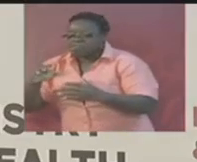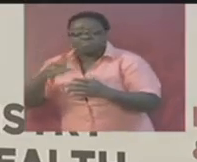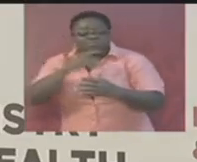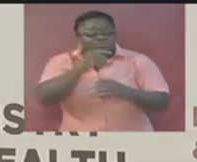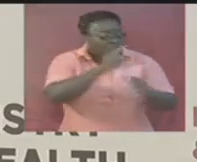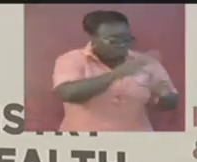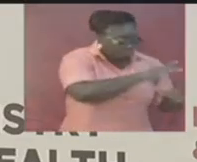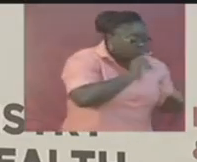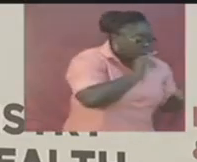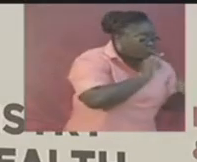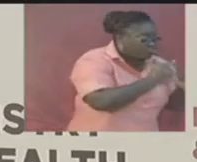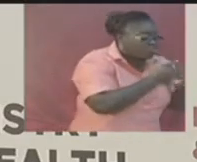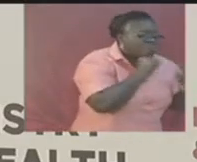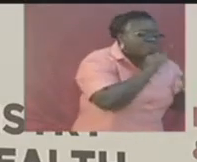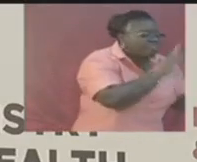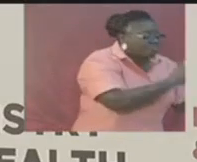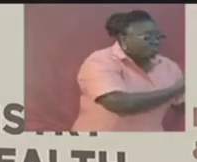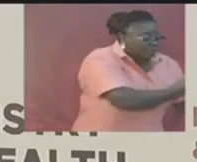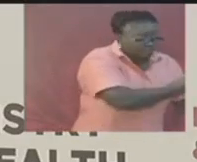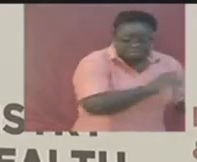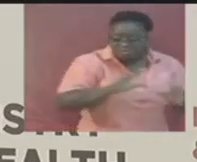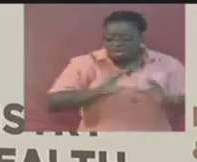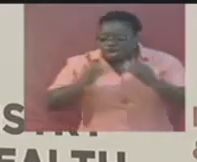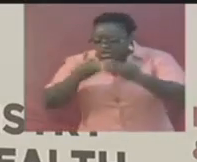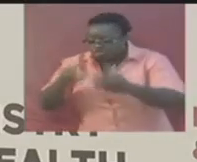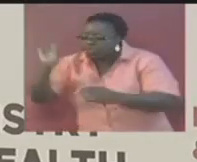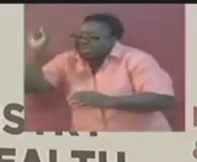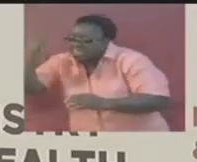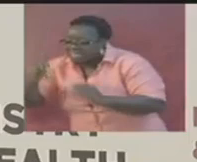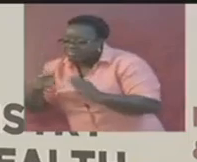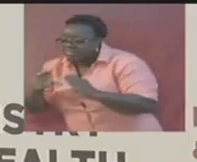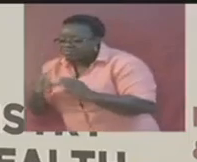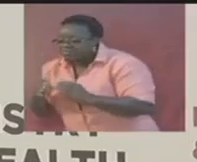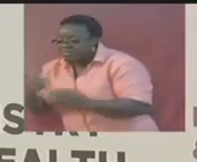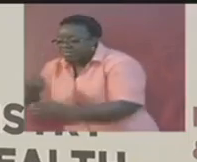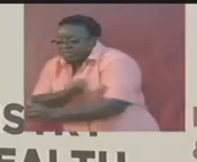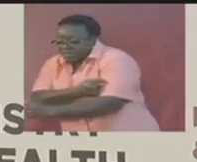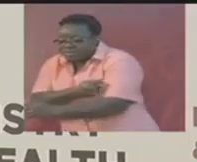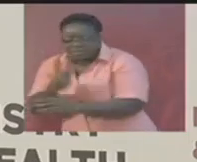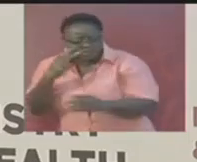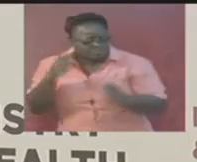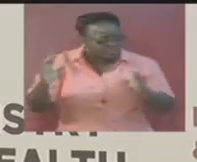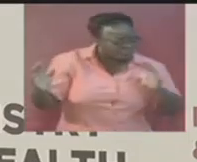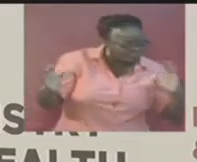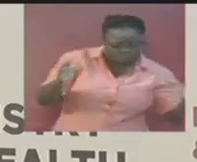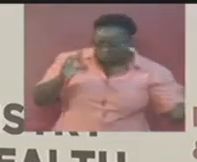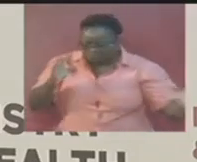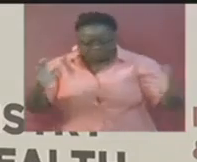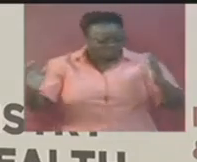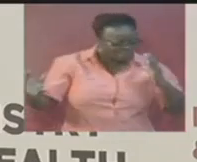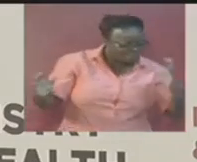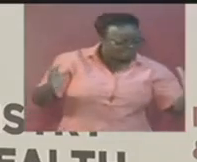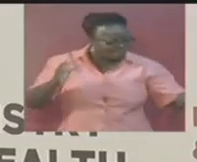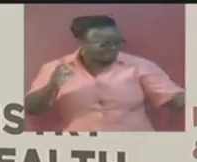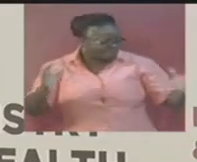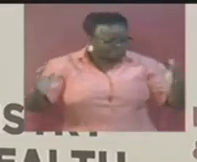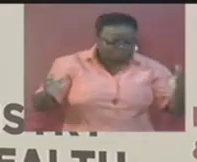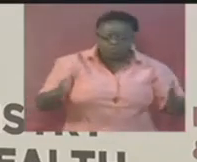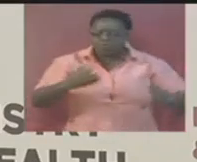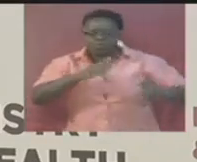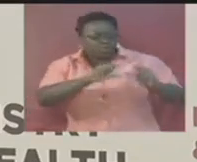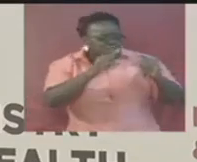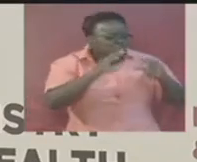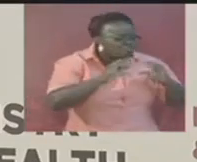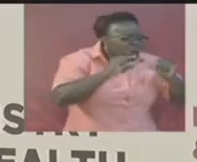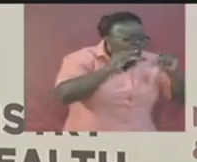quantitatively, that the vaccinees are actually making higher levels of the antibodies against spike. And that's why they're